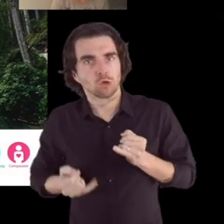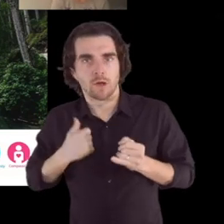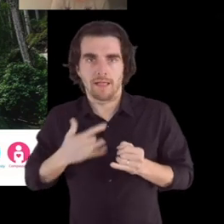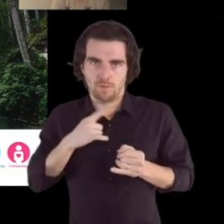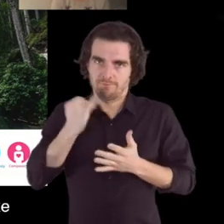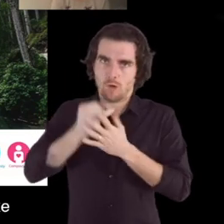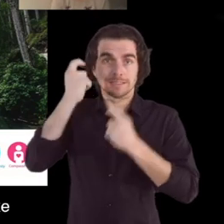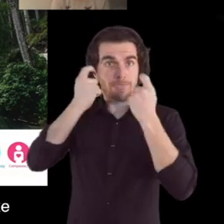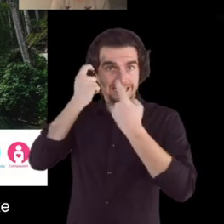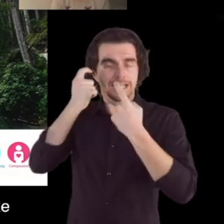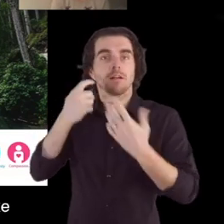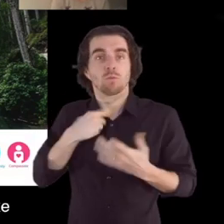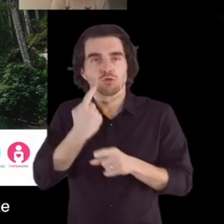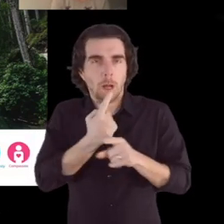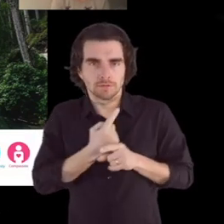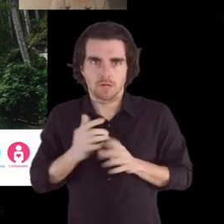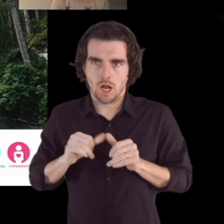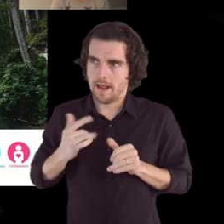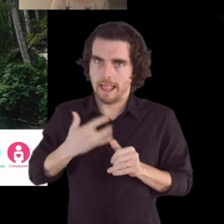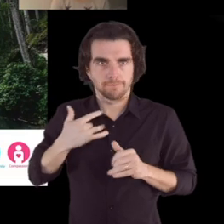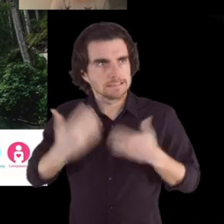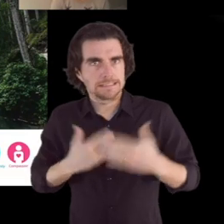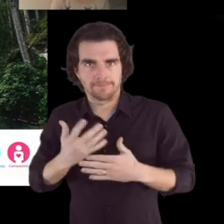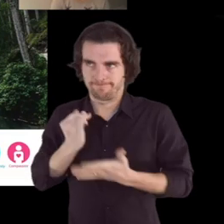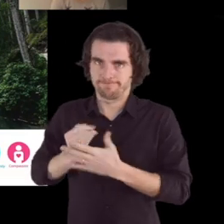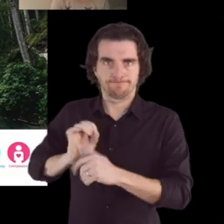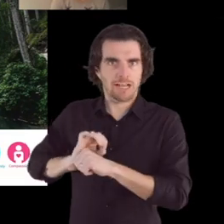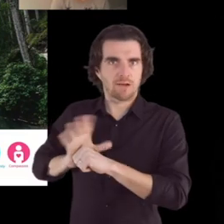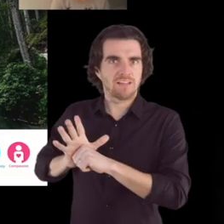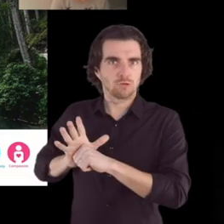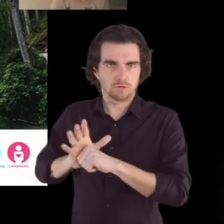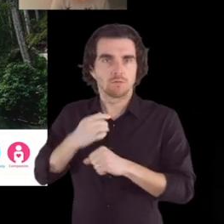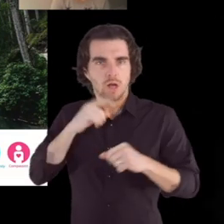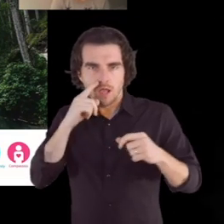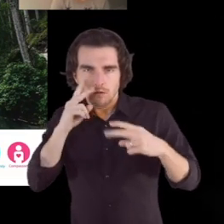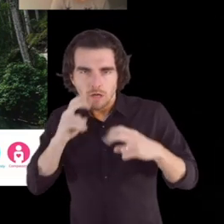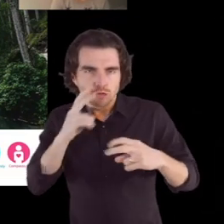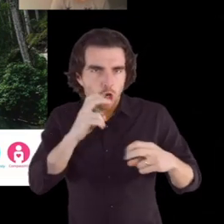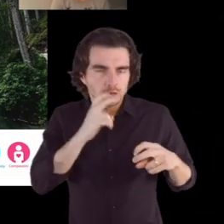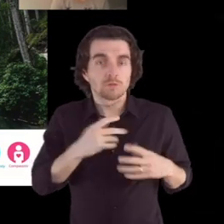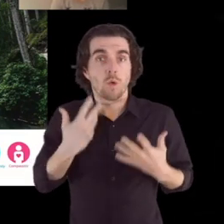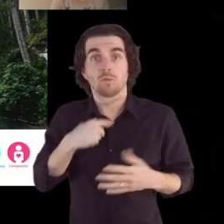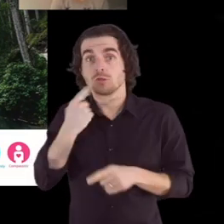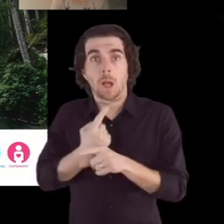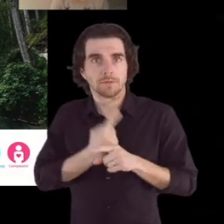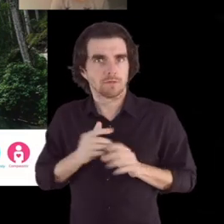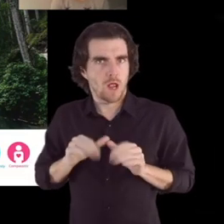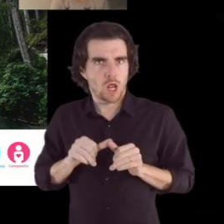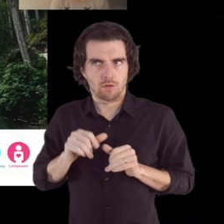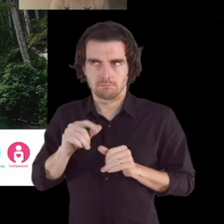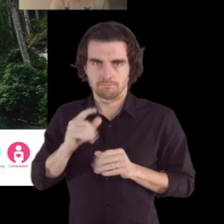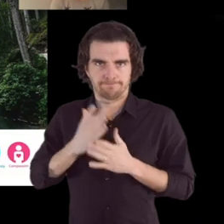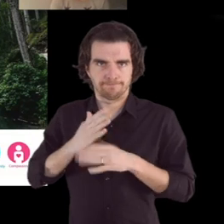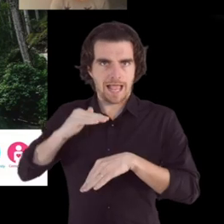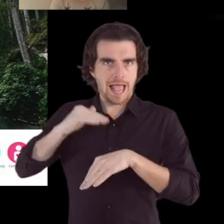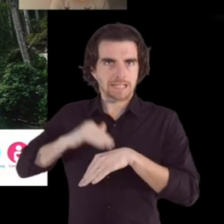difficulty. We're going to talk about what it's like to live through a global pandemic. We're going to look at some of the research. We're going to talk about how it's